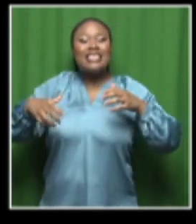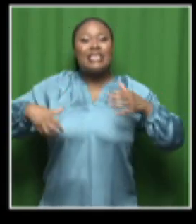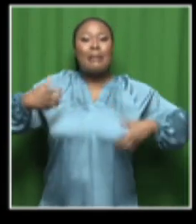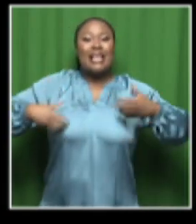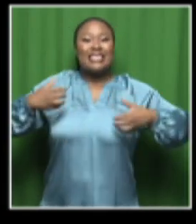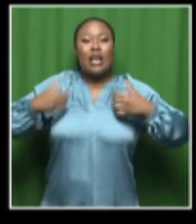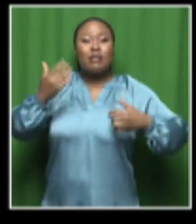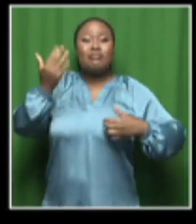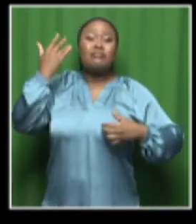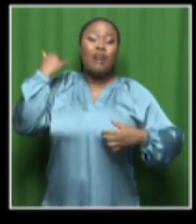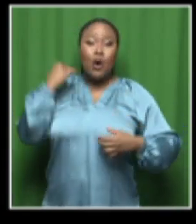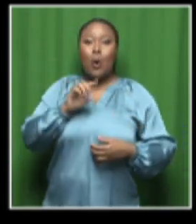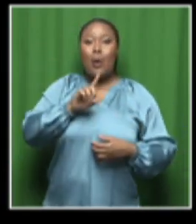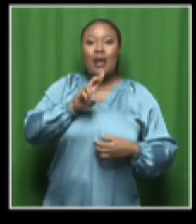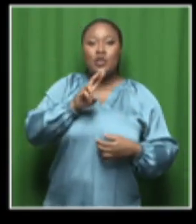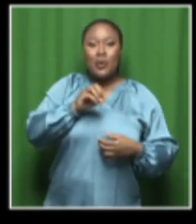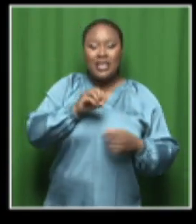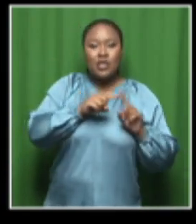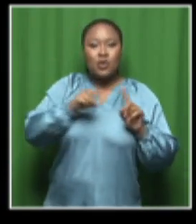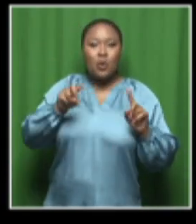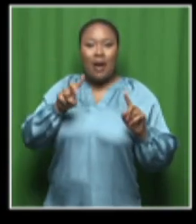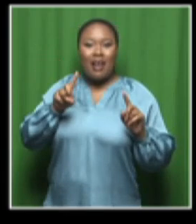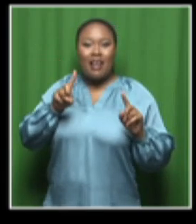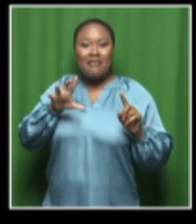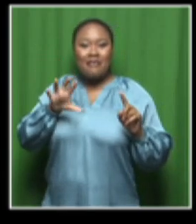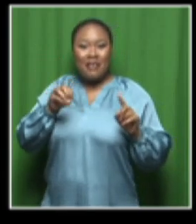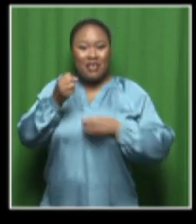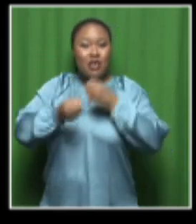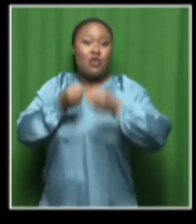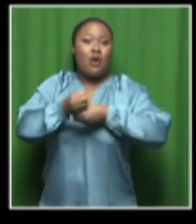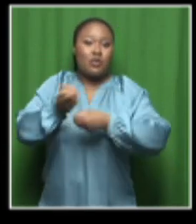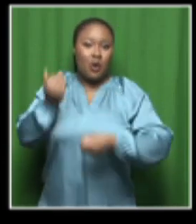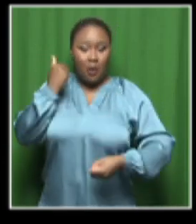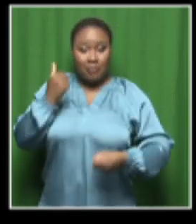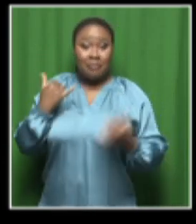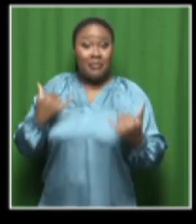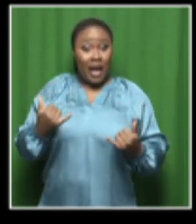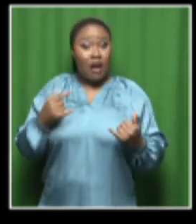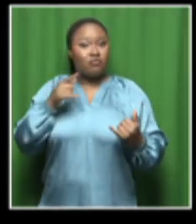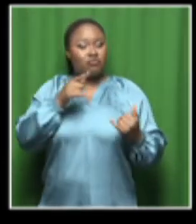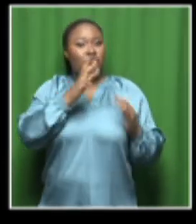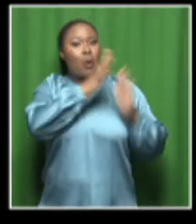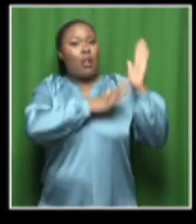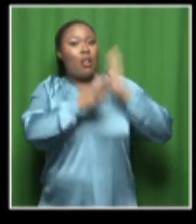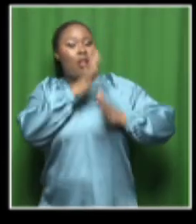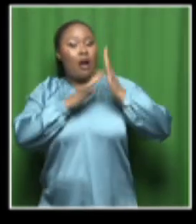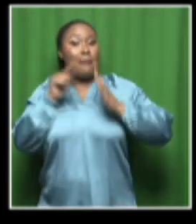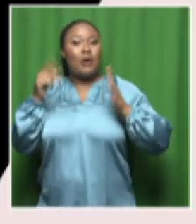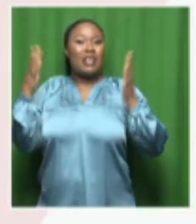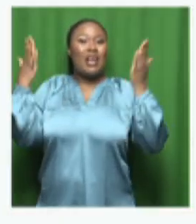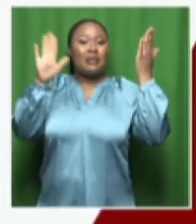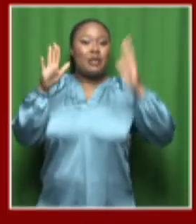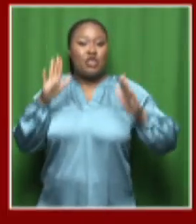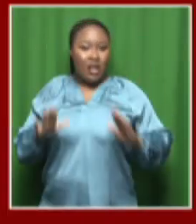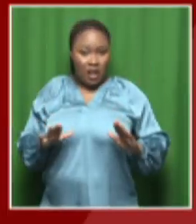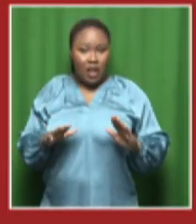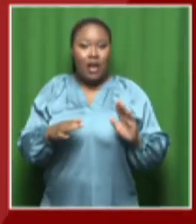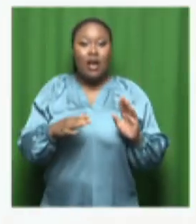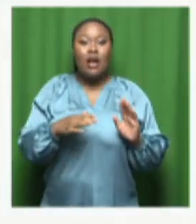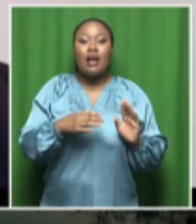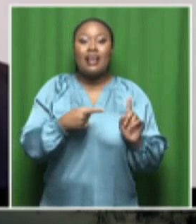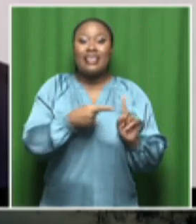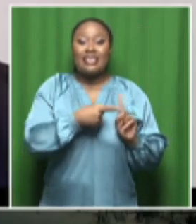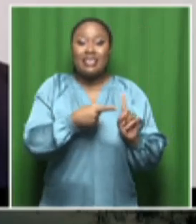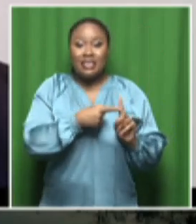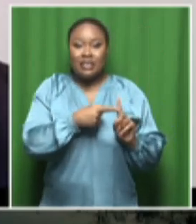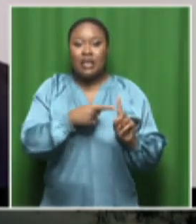ago. To share more on the exhibition, we joined virtually by Dalfrenzo Laing, Museum Ambassador and Assistant GM of the De Hoop